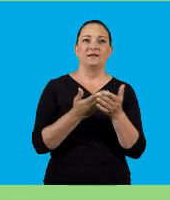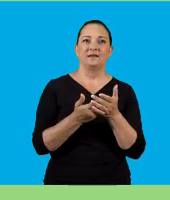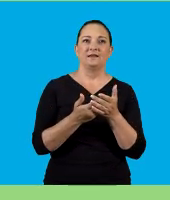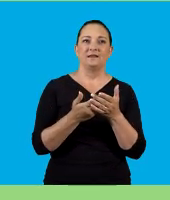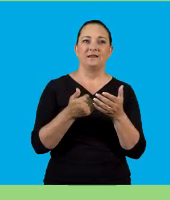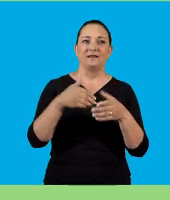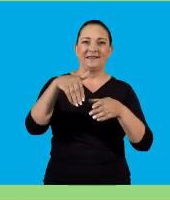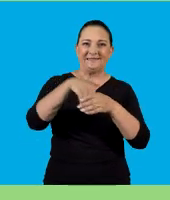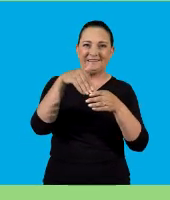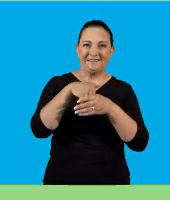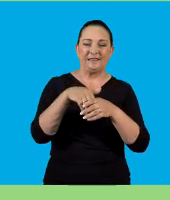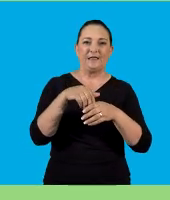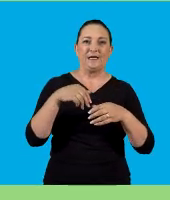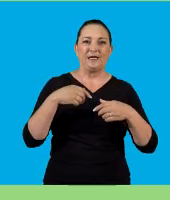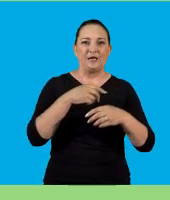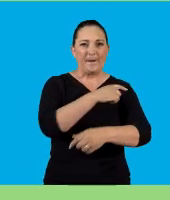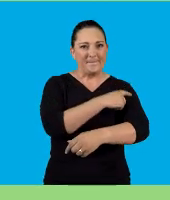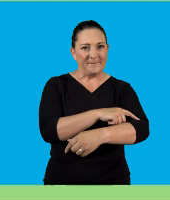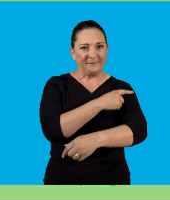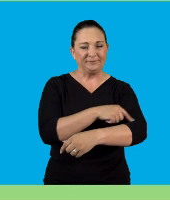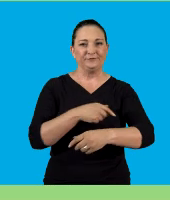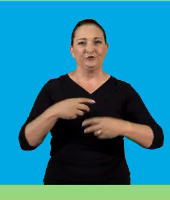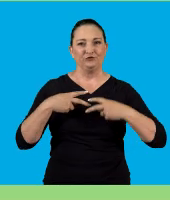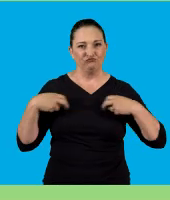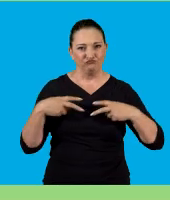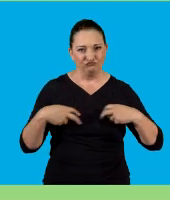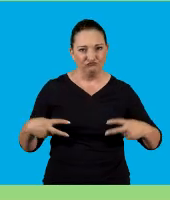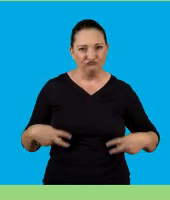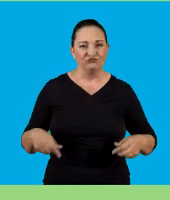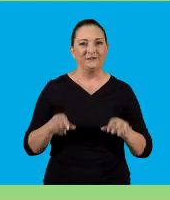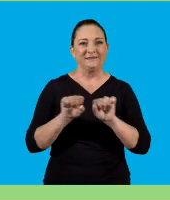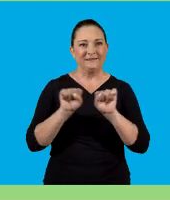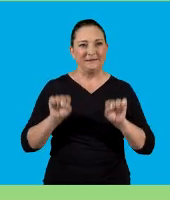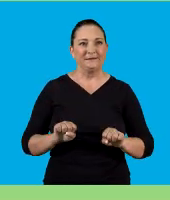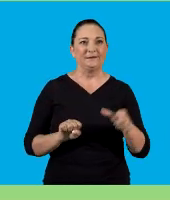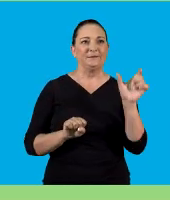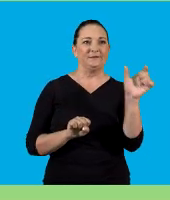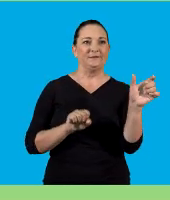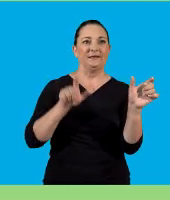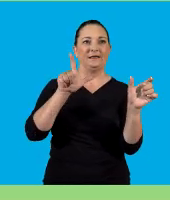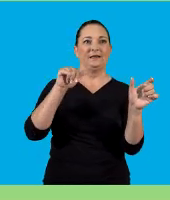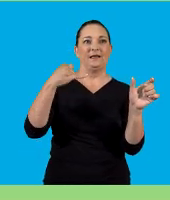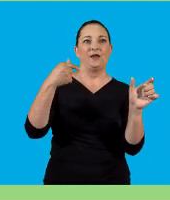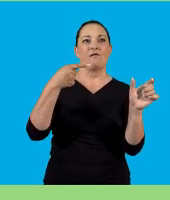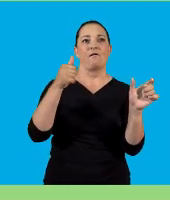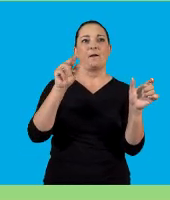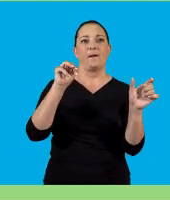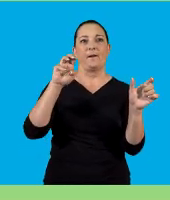that are related to the musculoskeletal system. And those include ligaments,